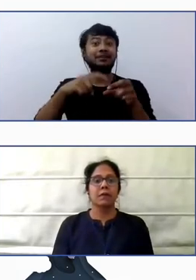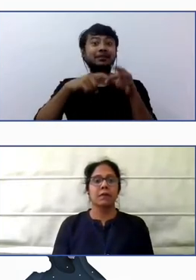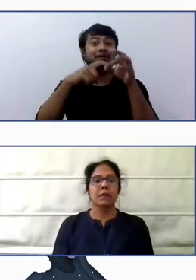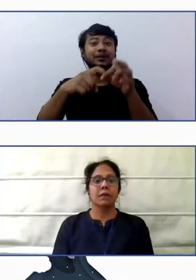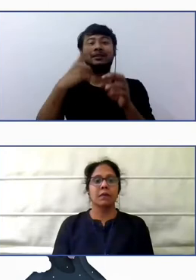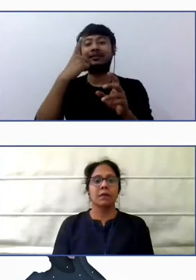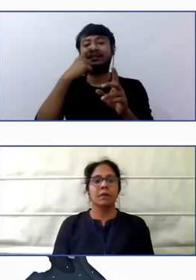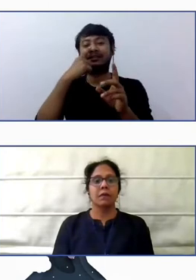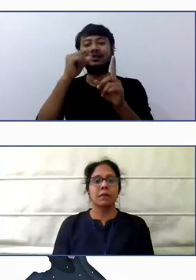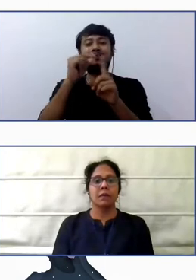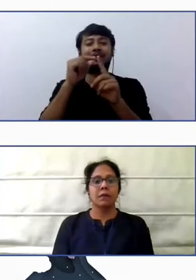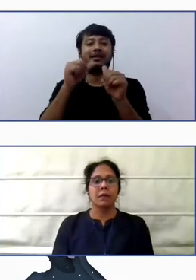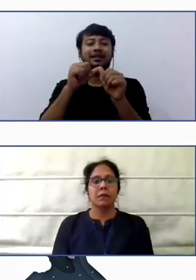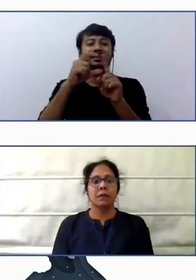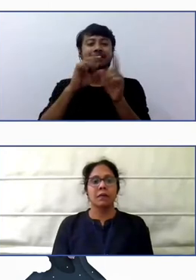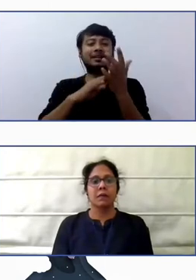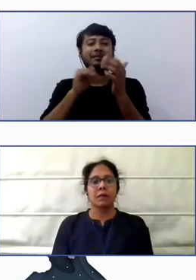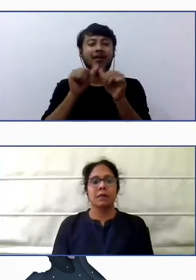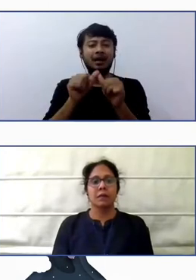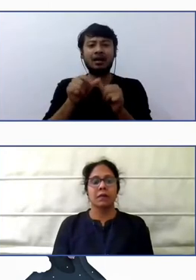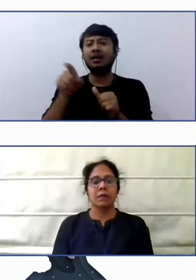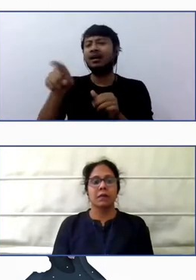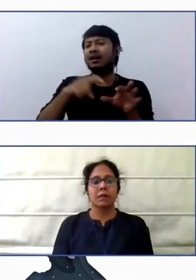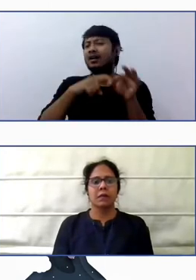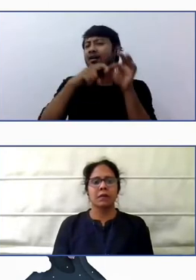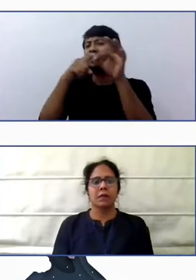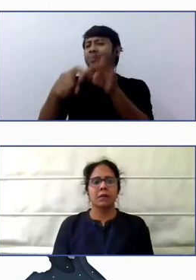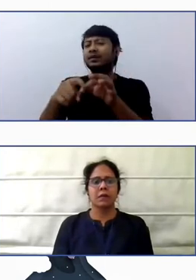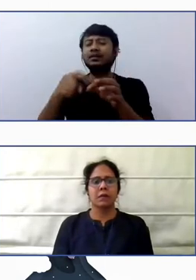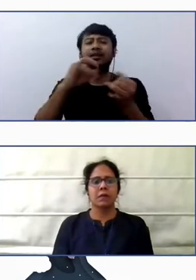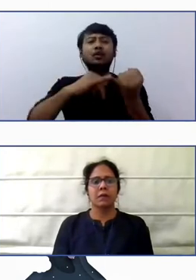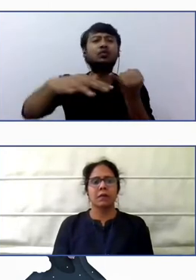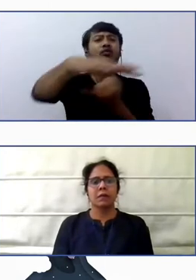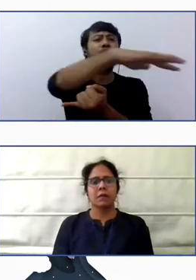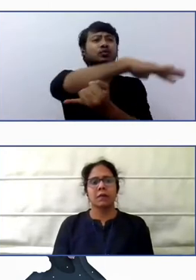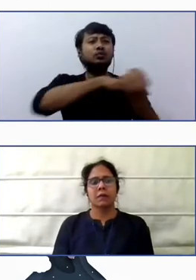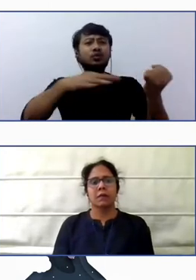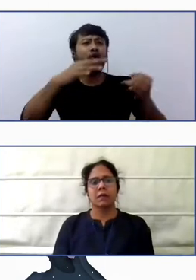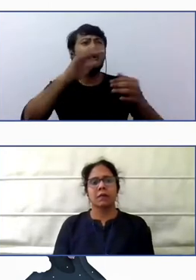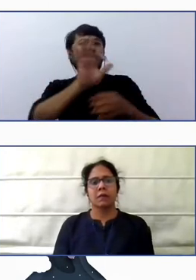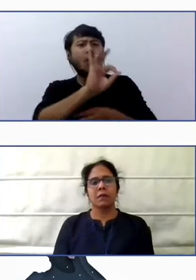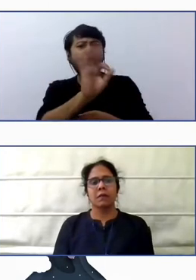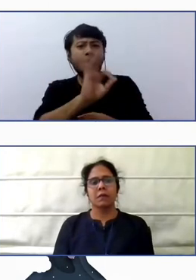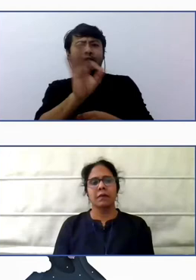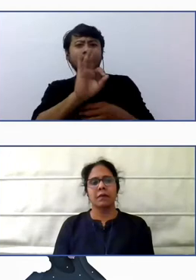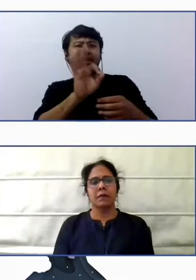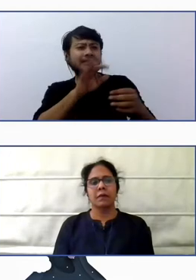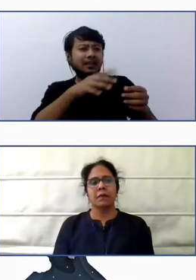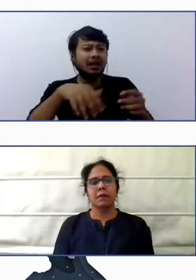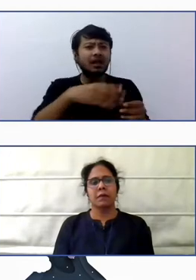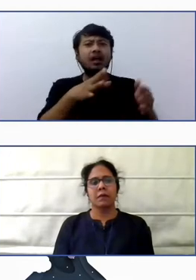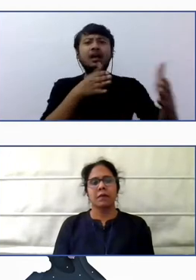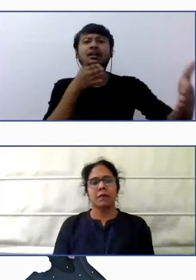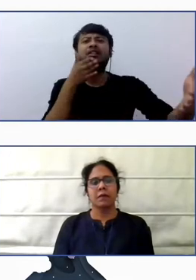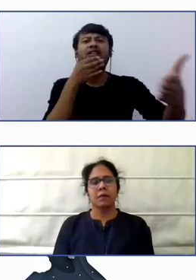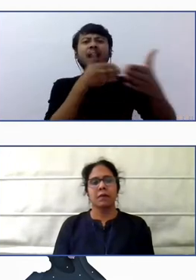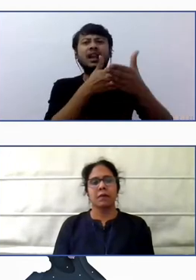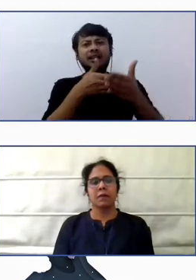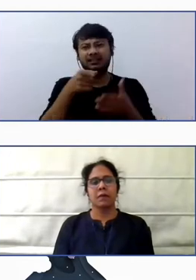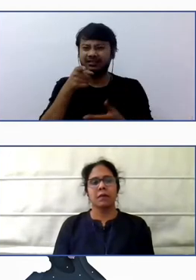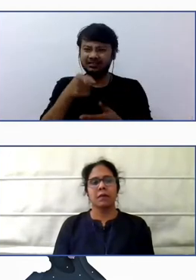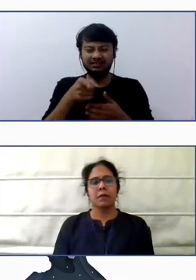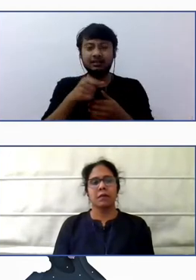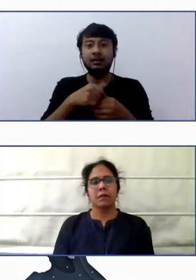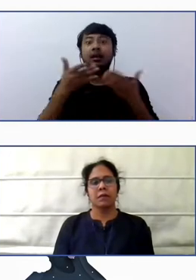barriers for persons with physical challenges is infrastructure or office premises. With the new normal work from home,